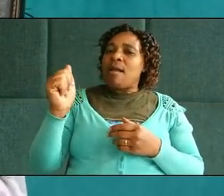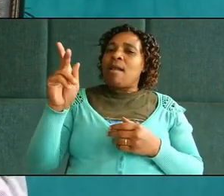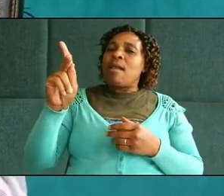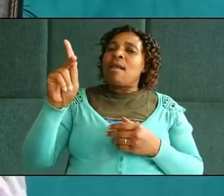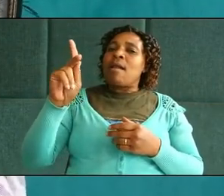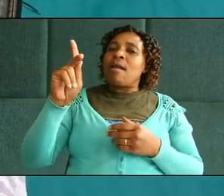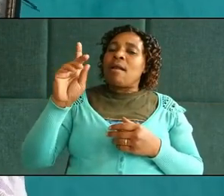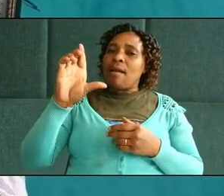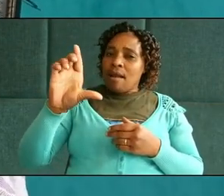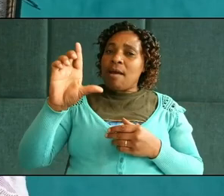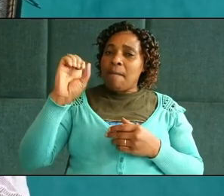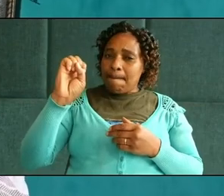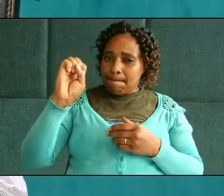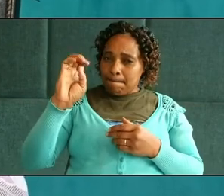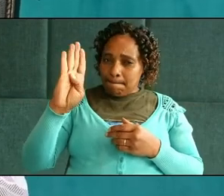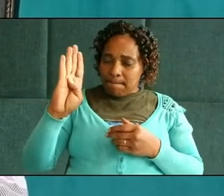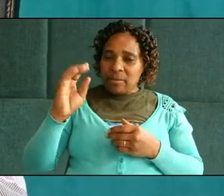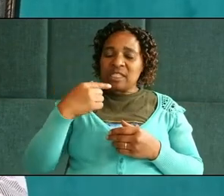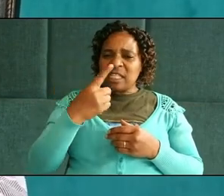Joshua,